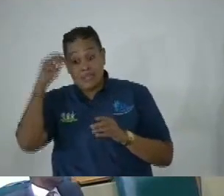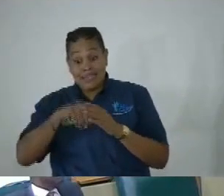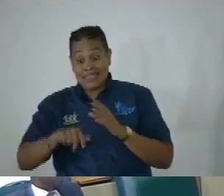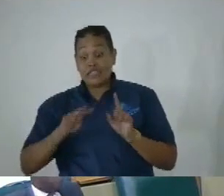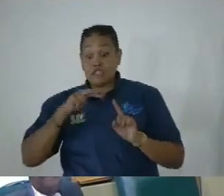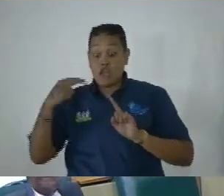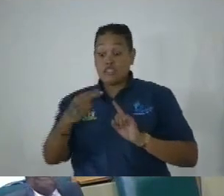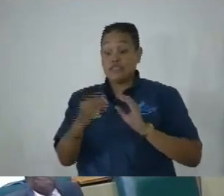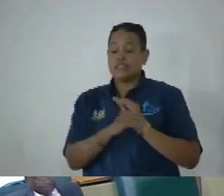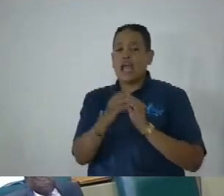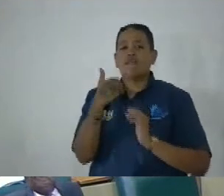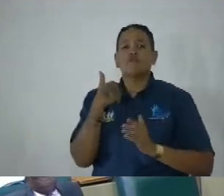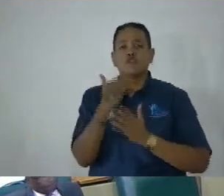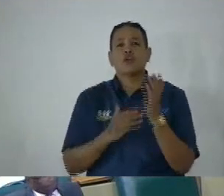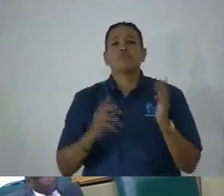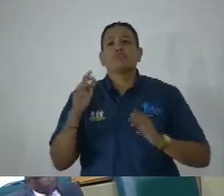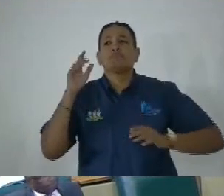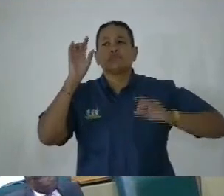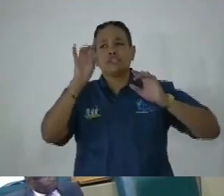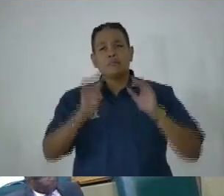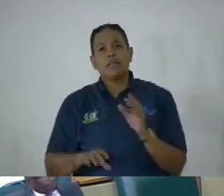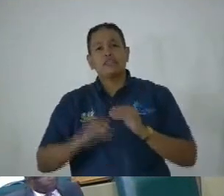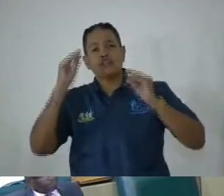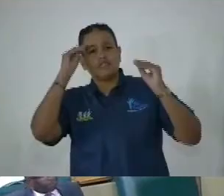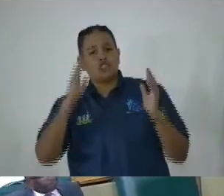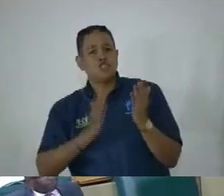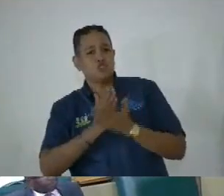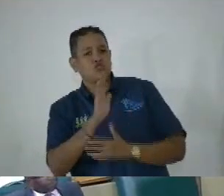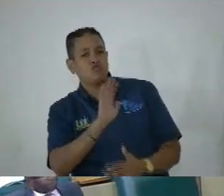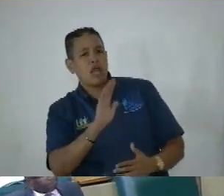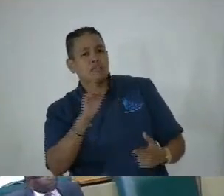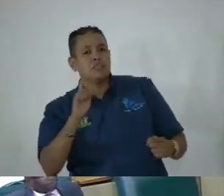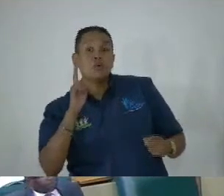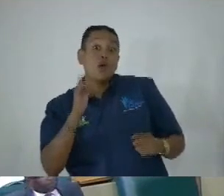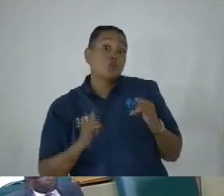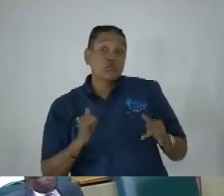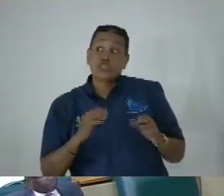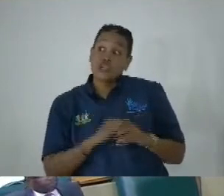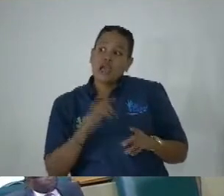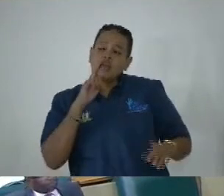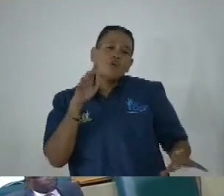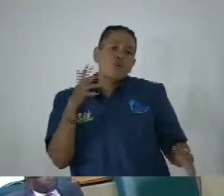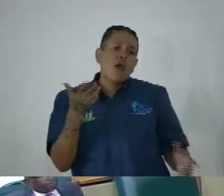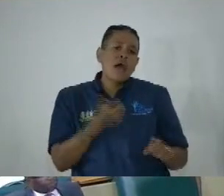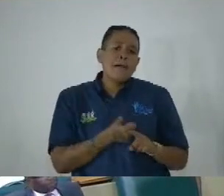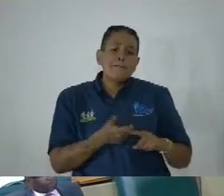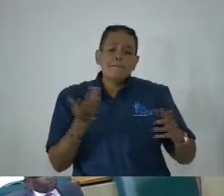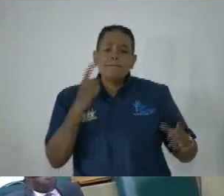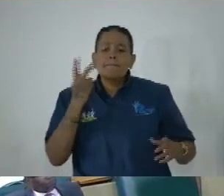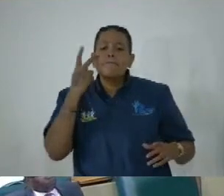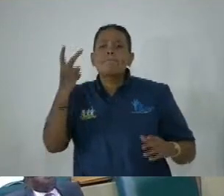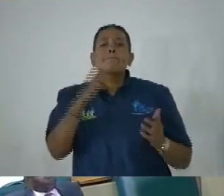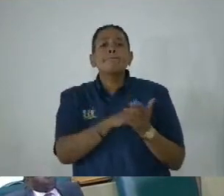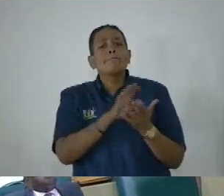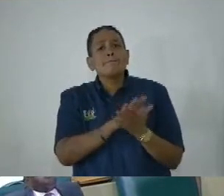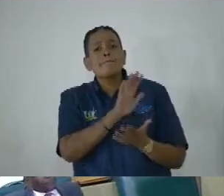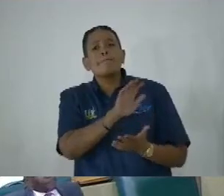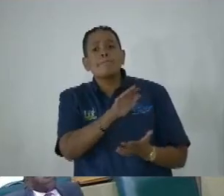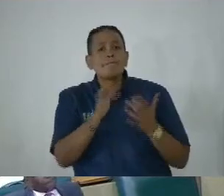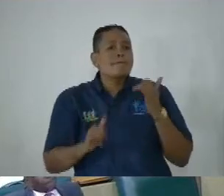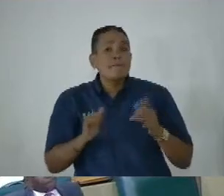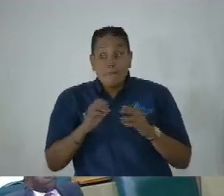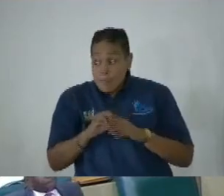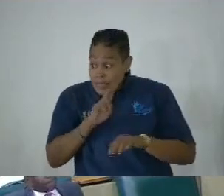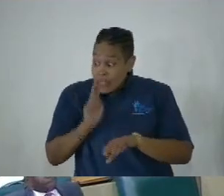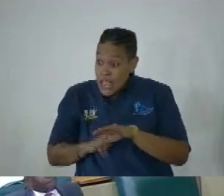context, there are some stipulations of the teacher's rights, one of which is to see the documents, which is within